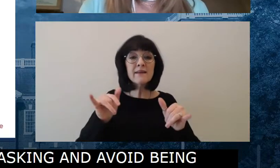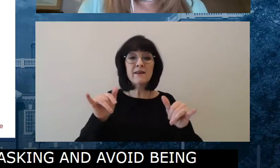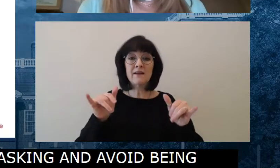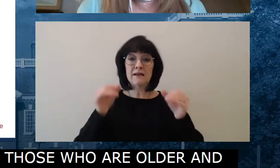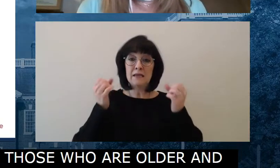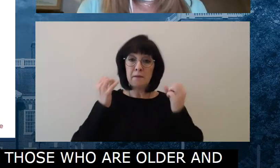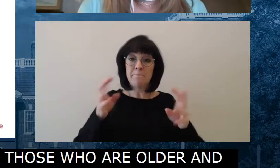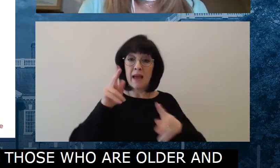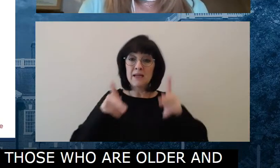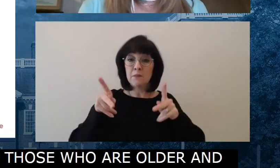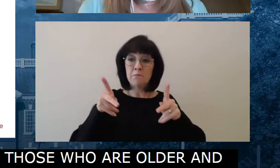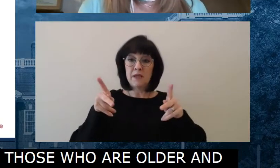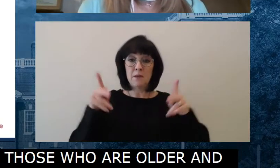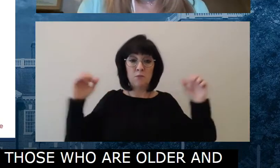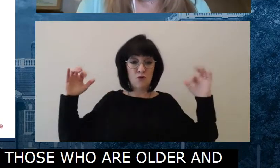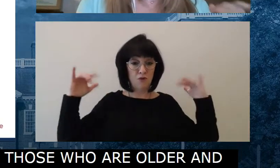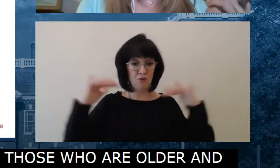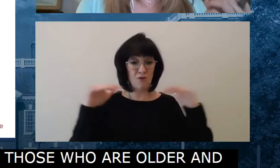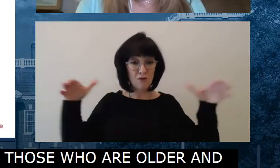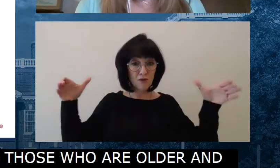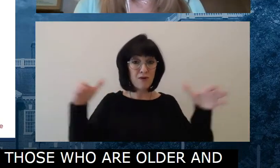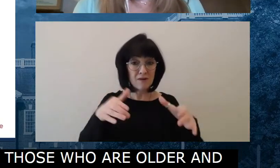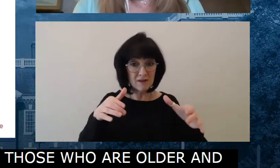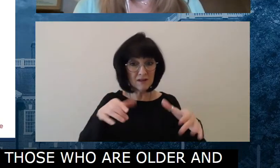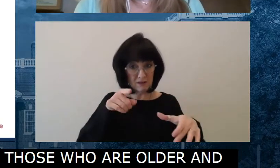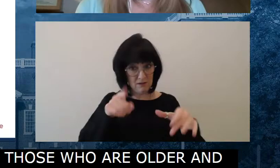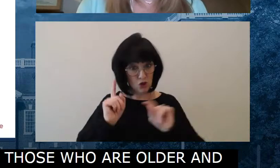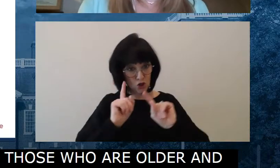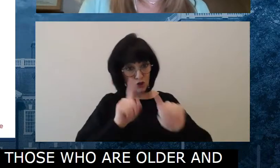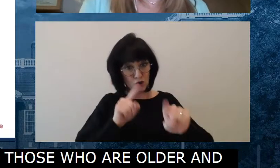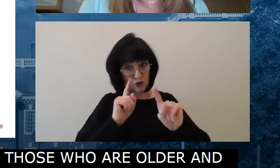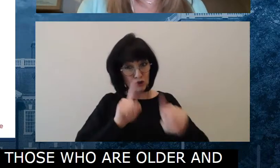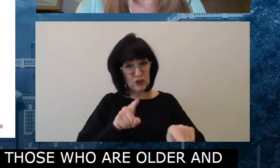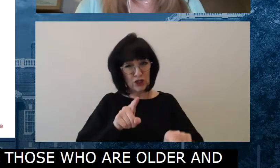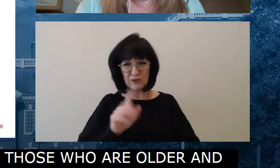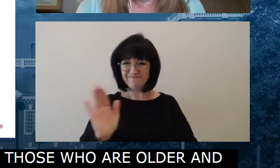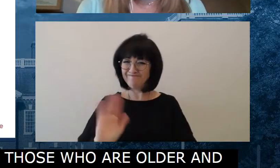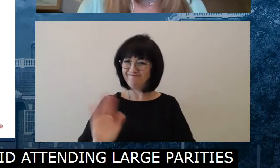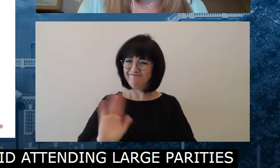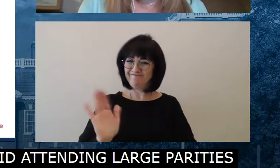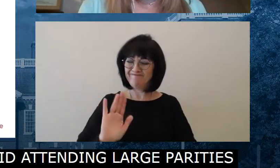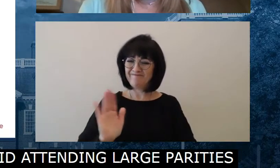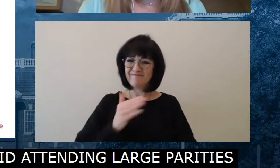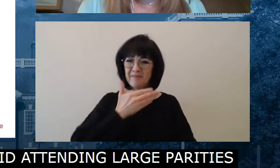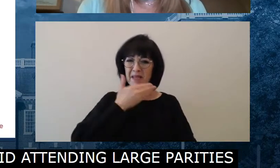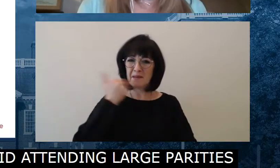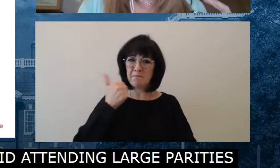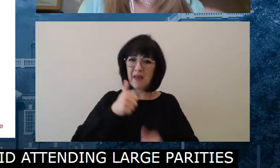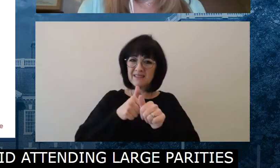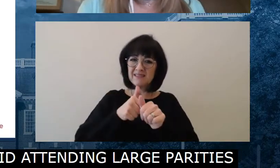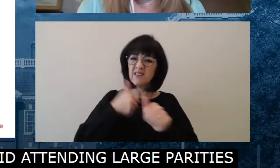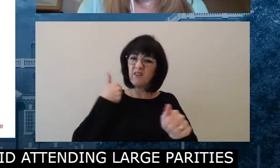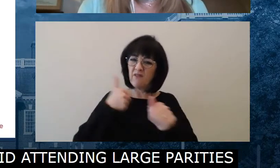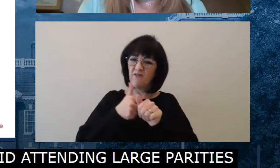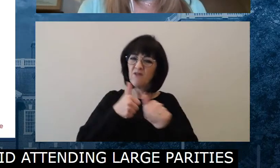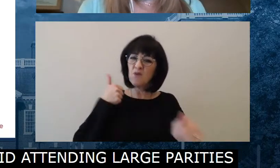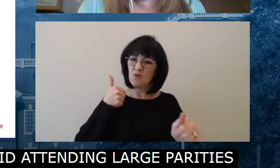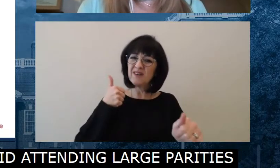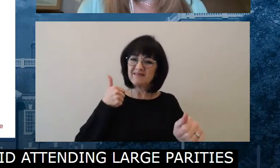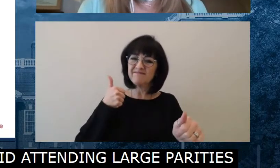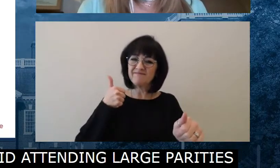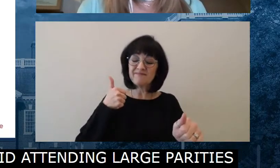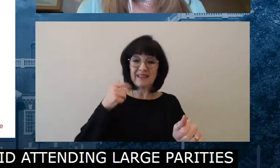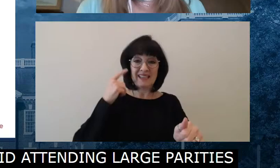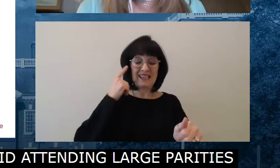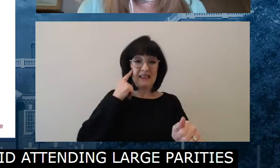or others are not wearing masks. So if you go to a larger type of event, again, really important that